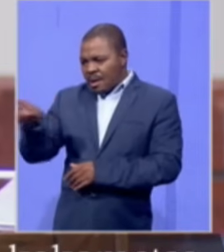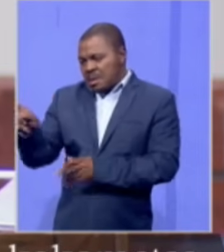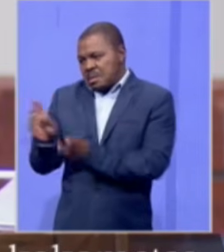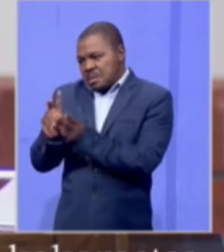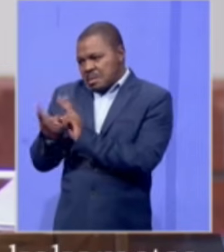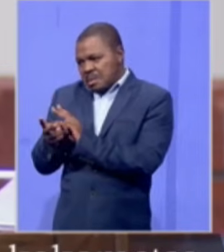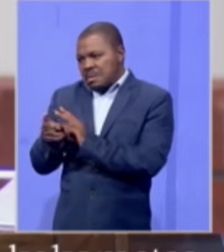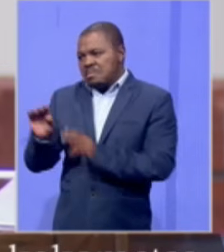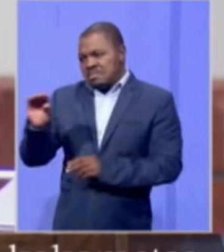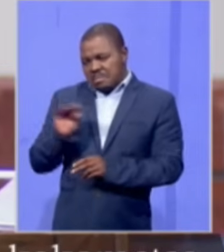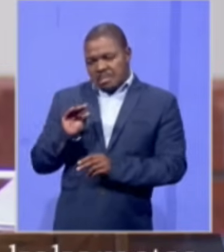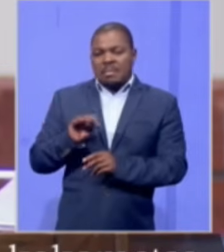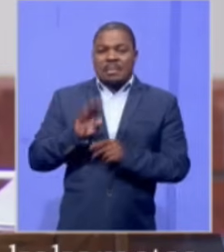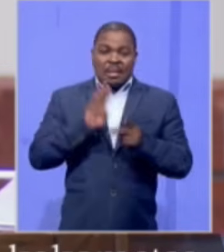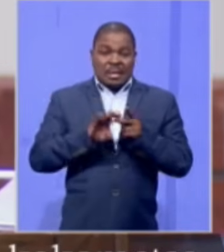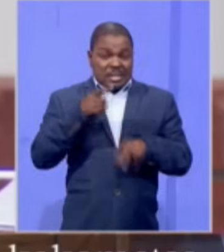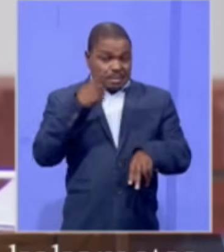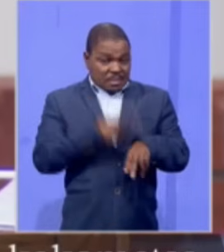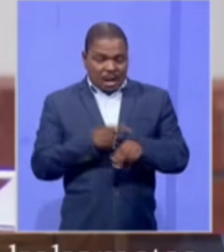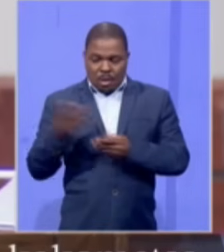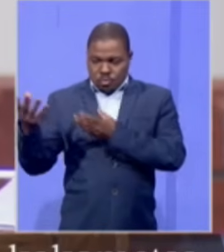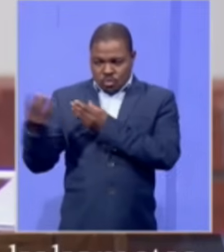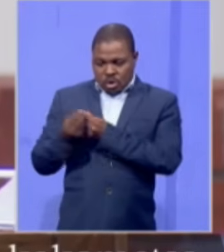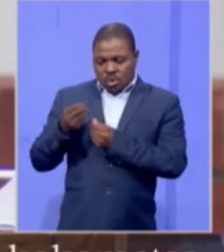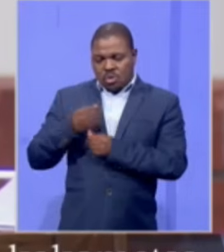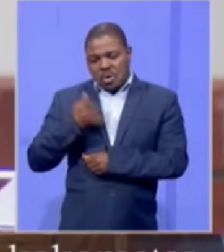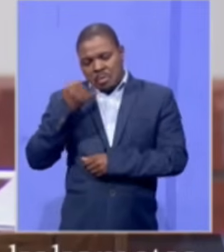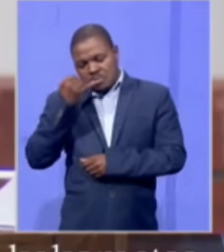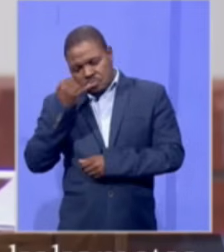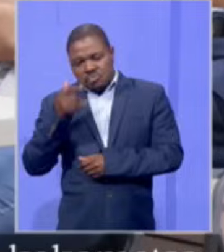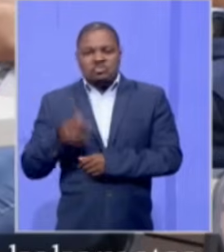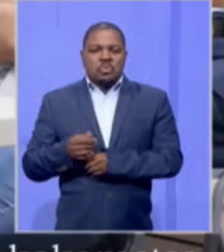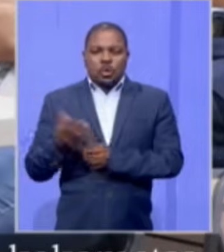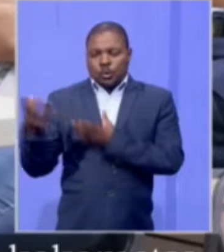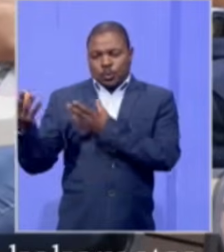loli mme ka dinako tse ding ba tsube mmoho ke ha tla ba tlwaela.